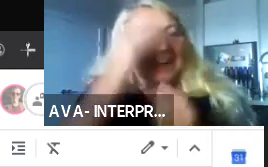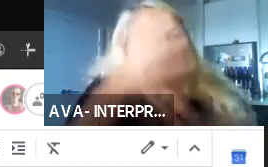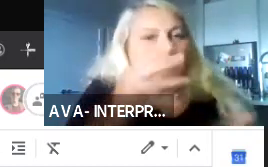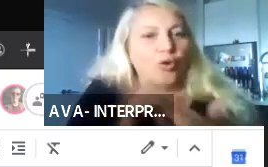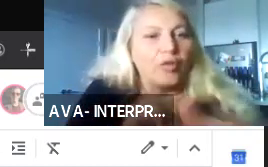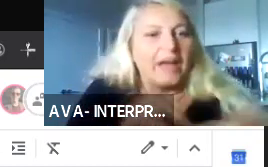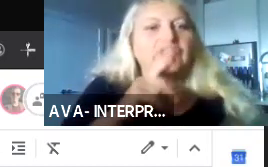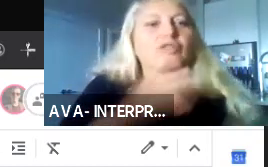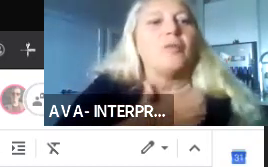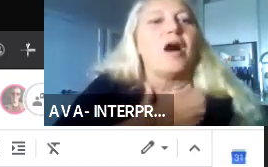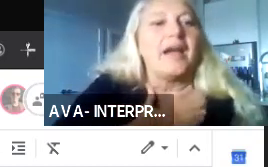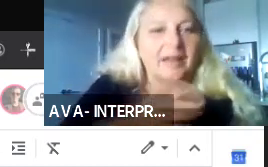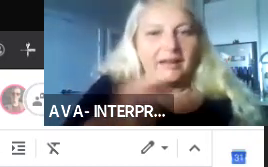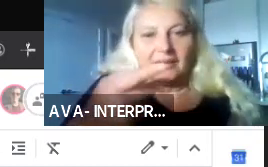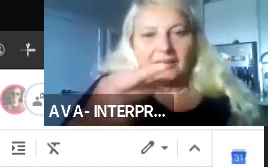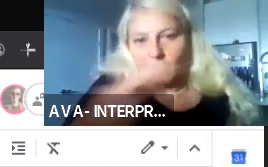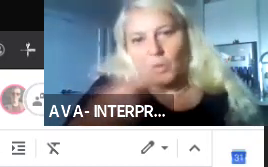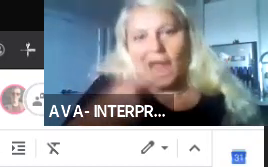can let you know that. So